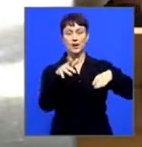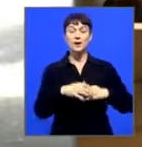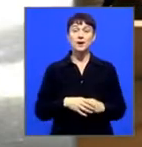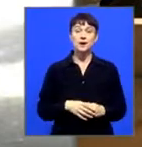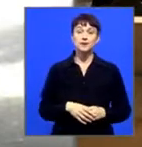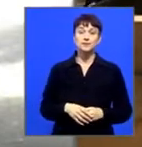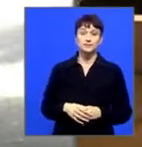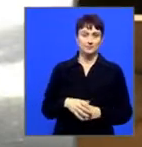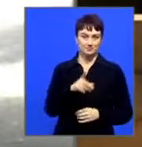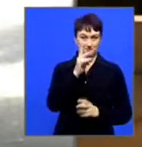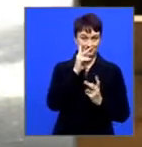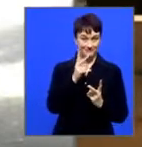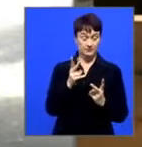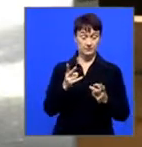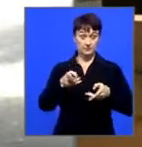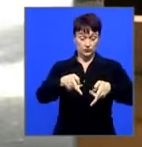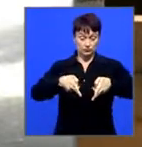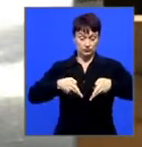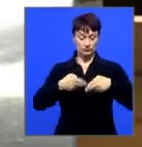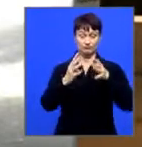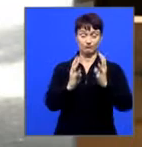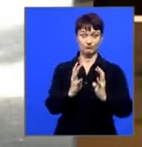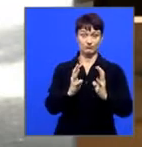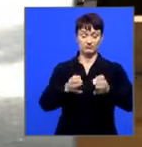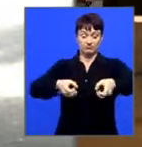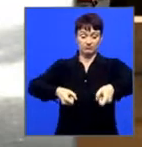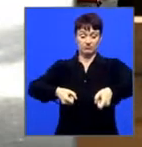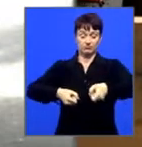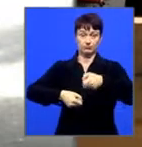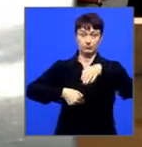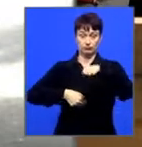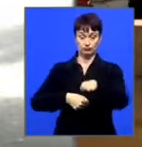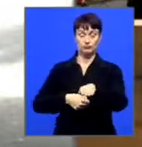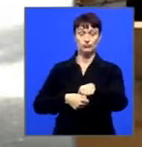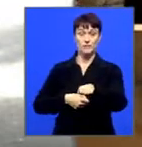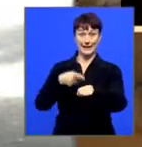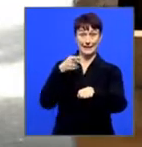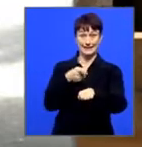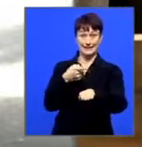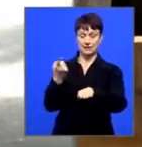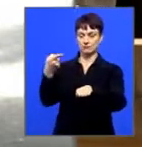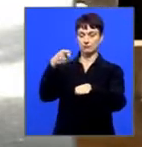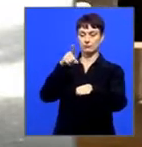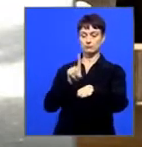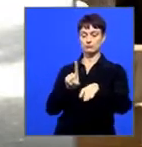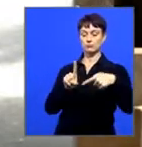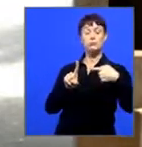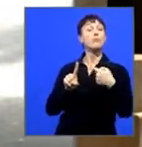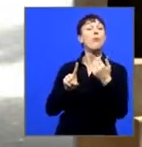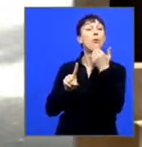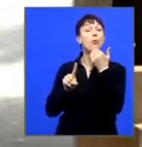Trailing behind the coffin, as you can see on your screen, is Mandela's oldest grandson. That's Mandla Mandela.